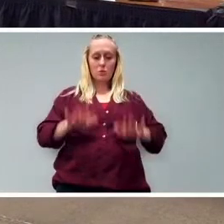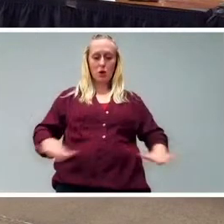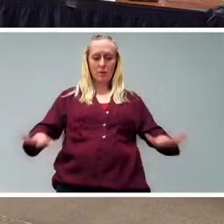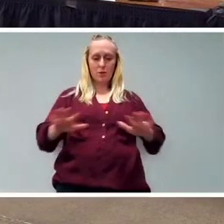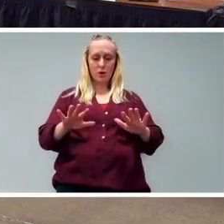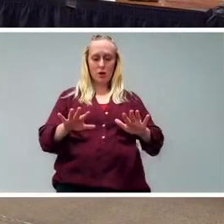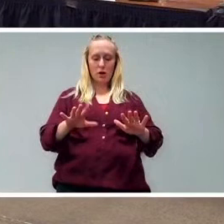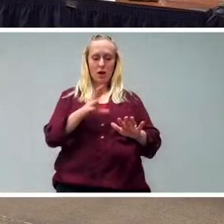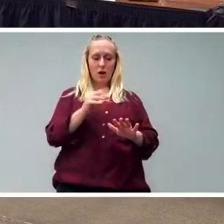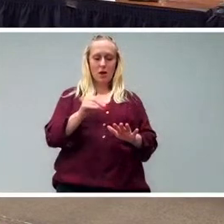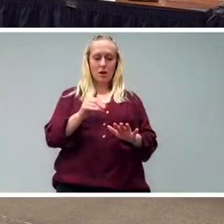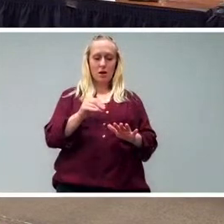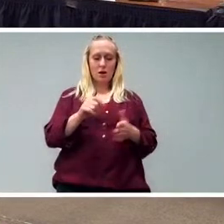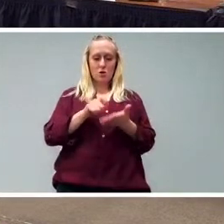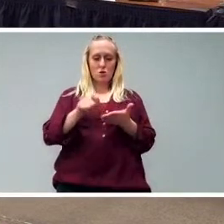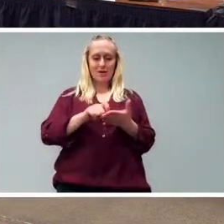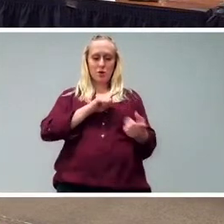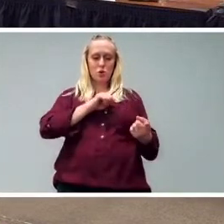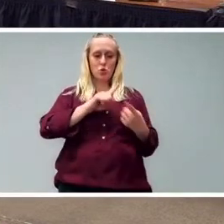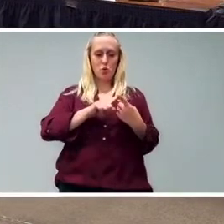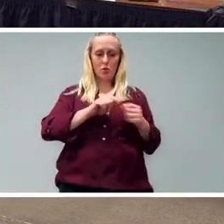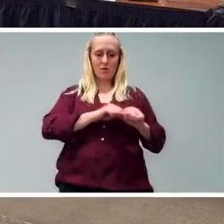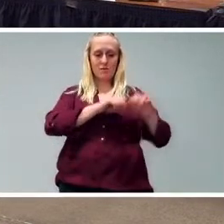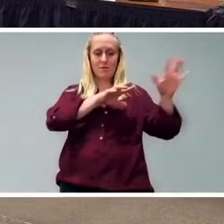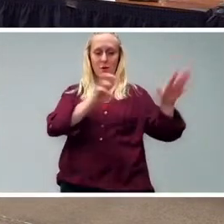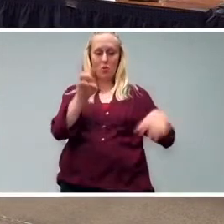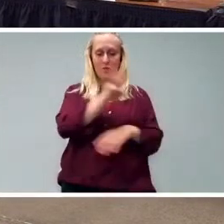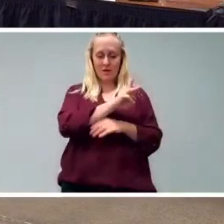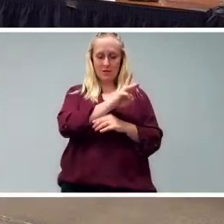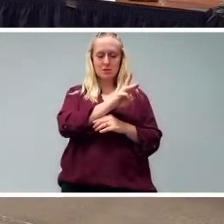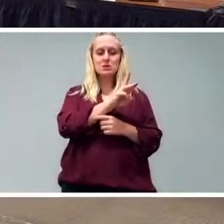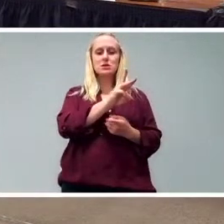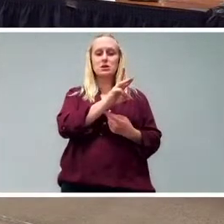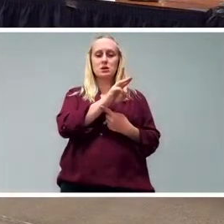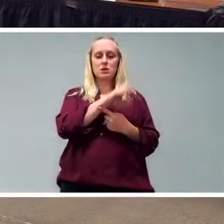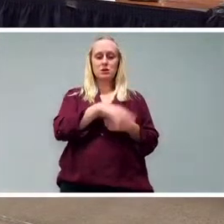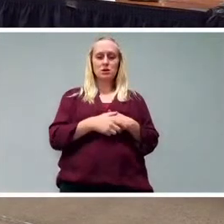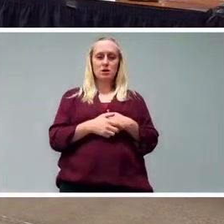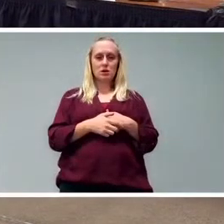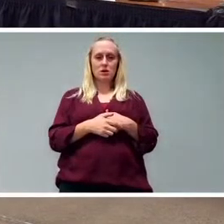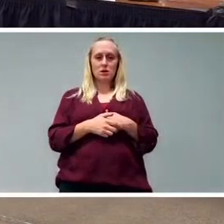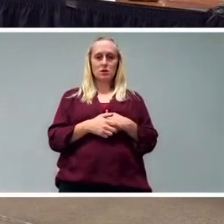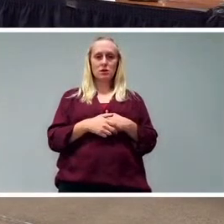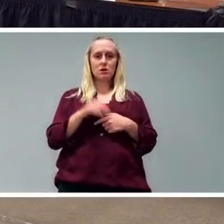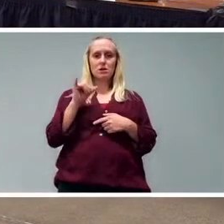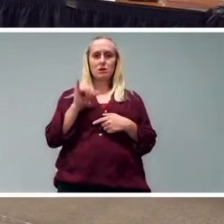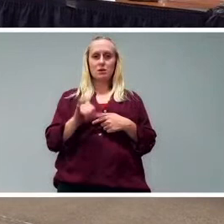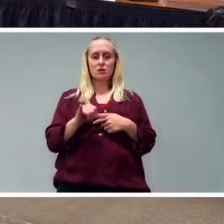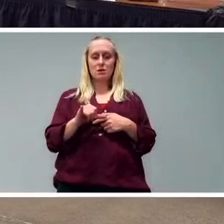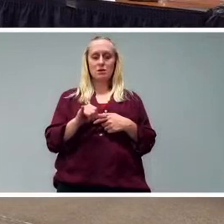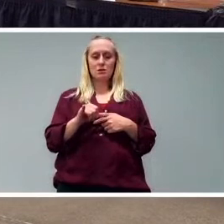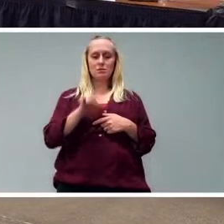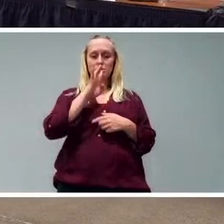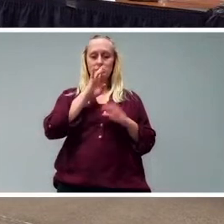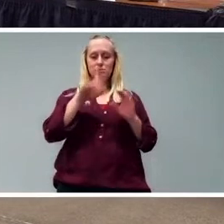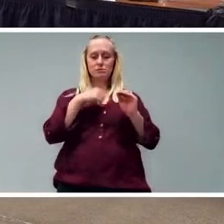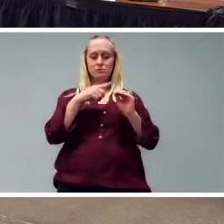to Mountain West and to Mike Wolf. And that goes, and that talks